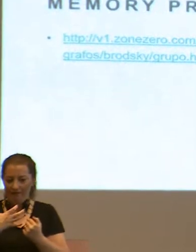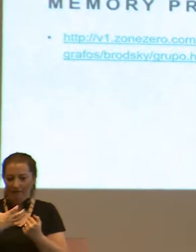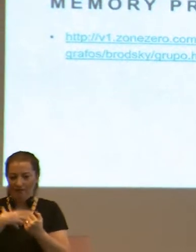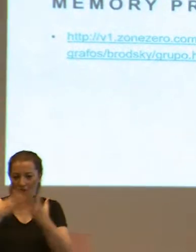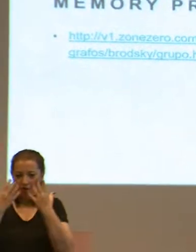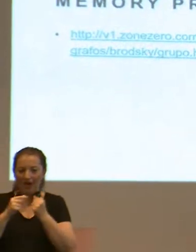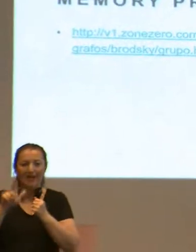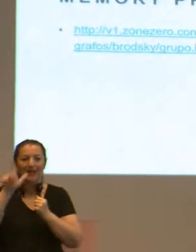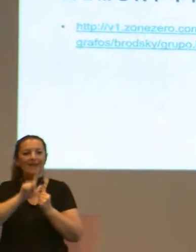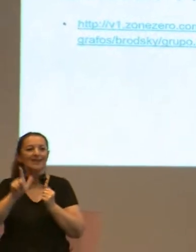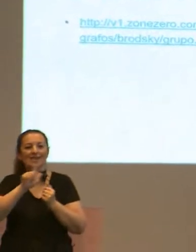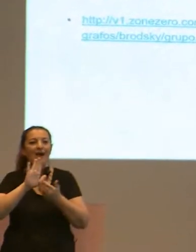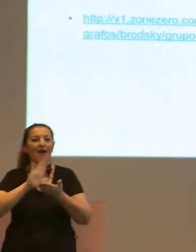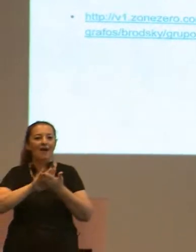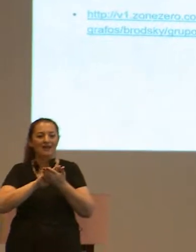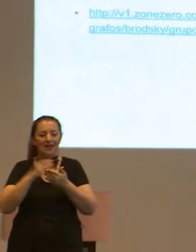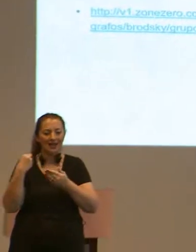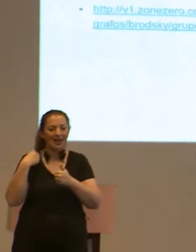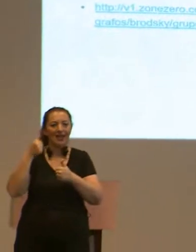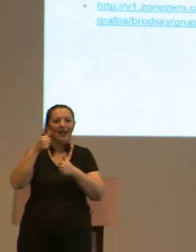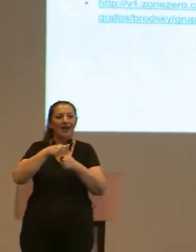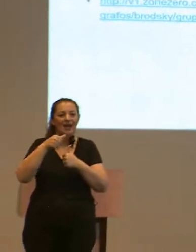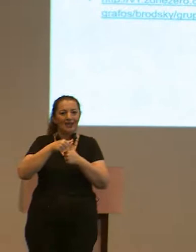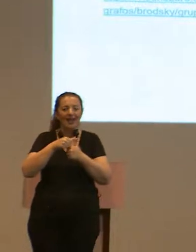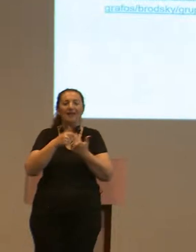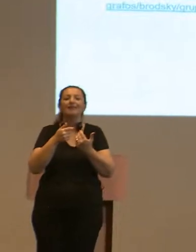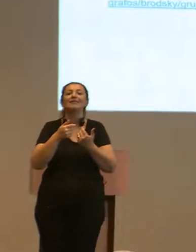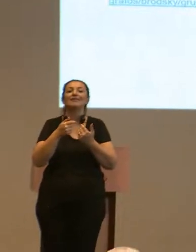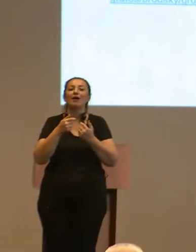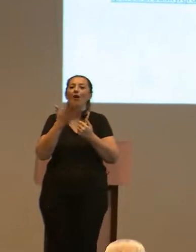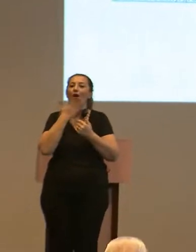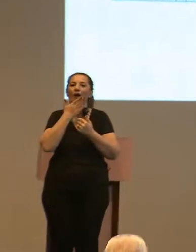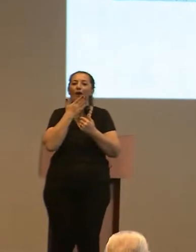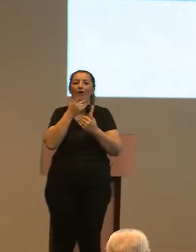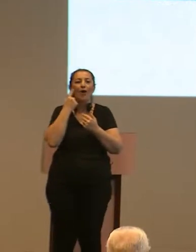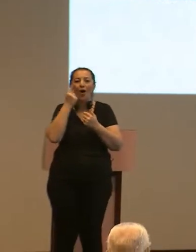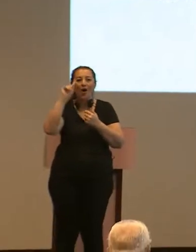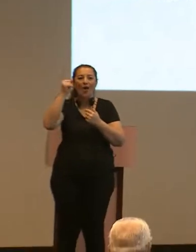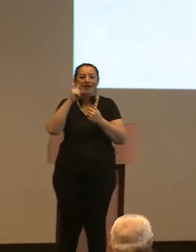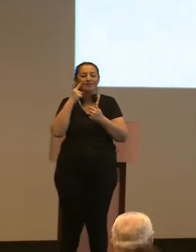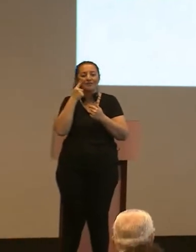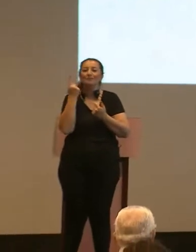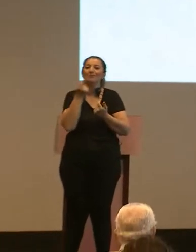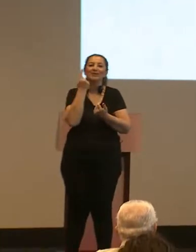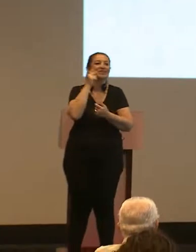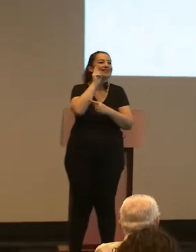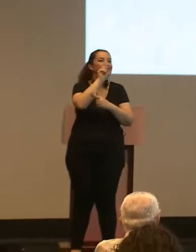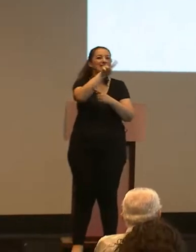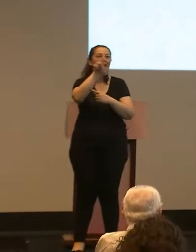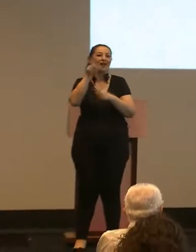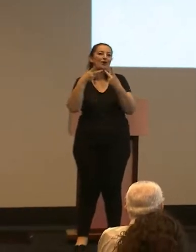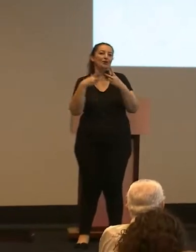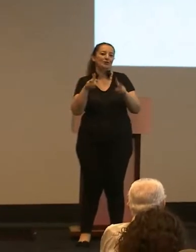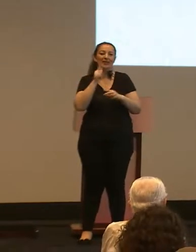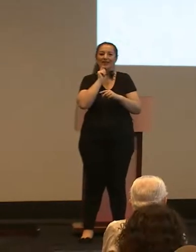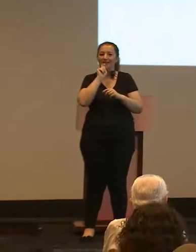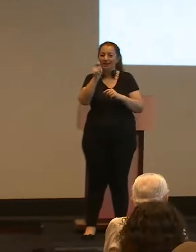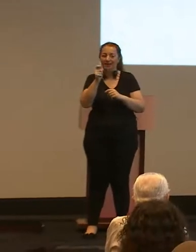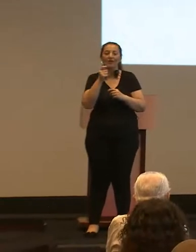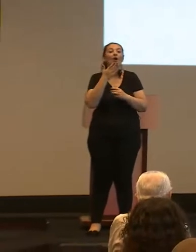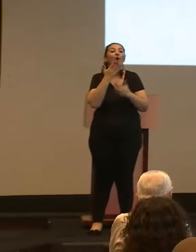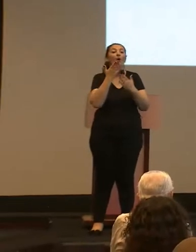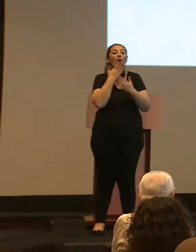already has an existing communitos his high school friends he revives them he talks to the school